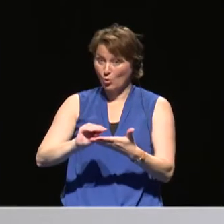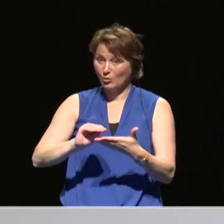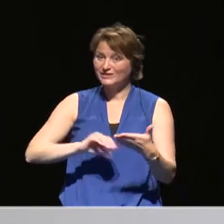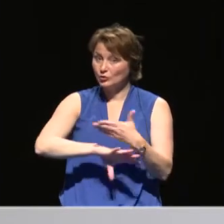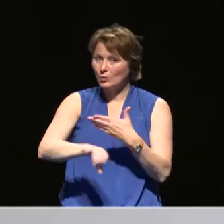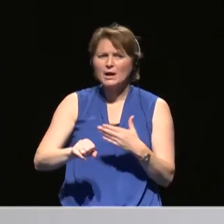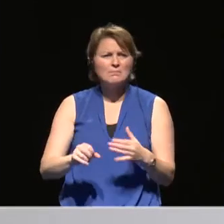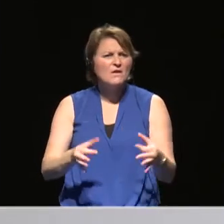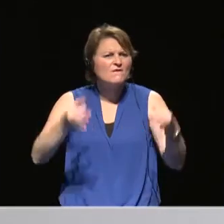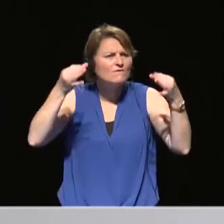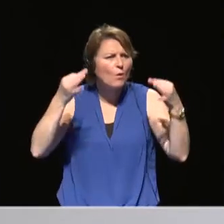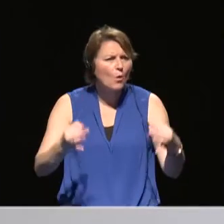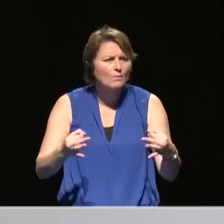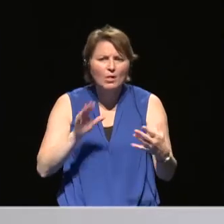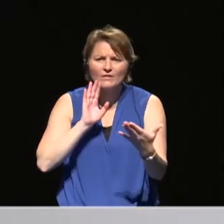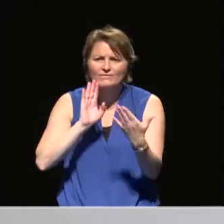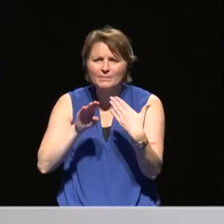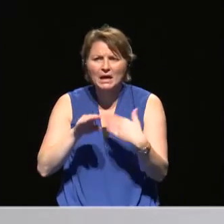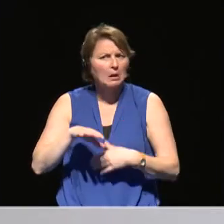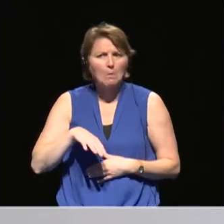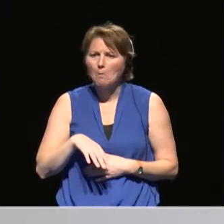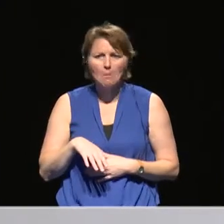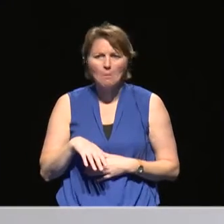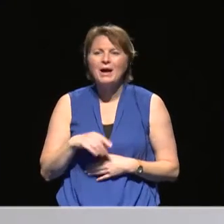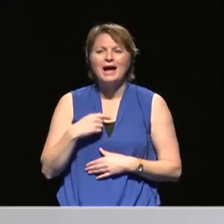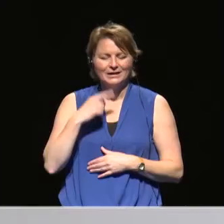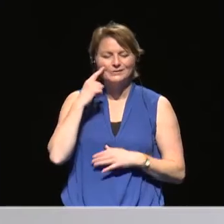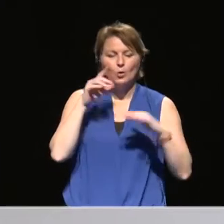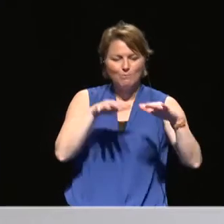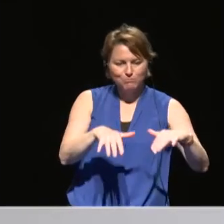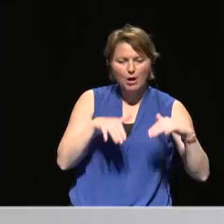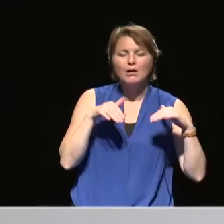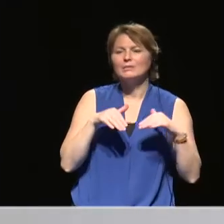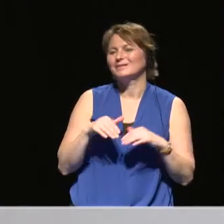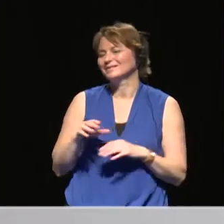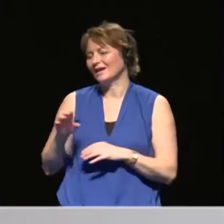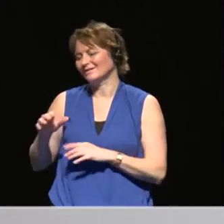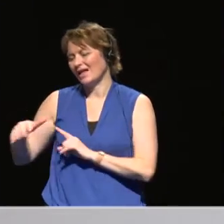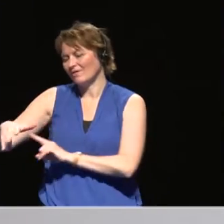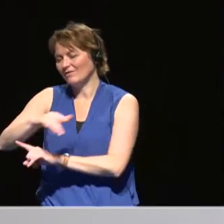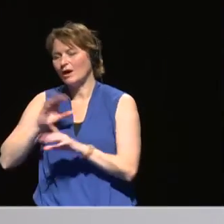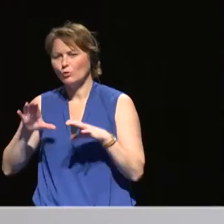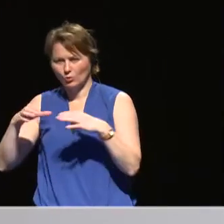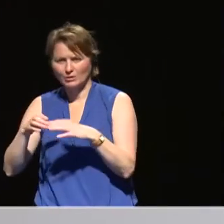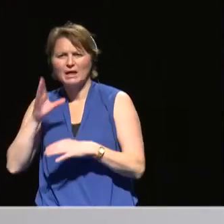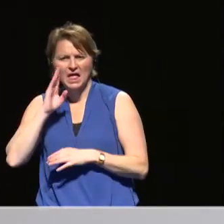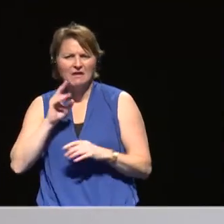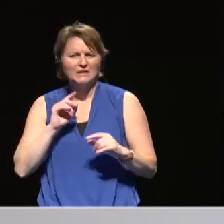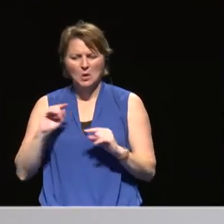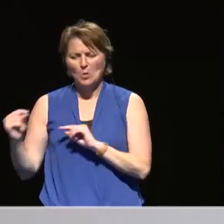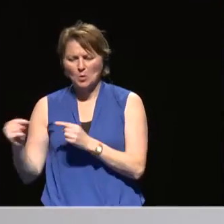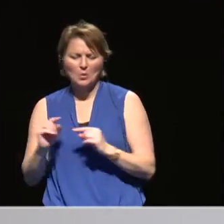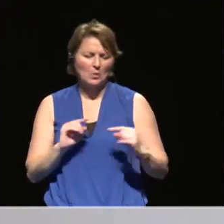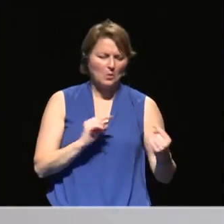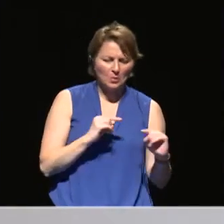formal feedback. I know that in the Parliament and also in the Environment Committee, there is debate on particular issues, particularly the illegal